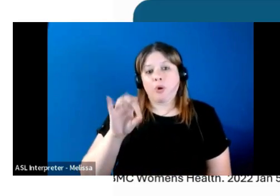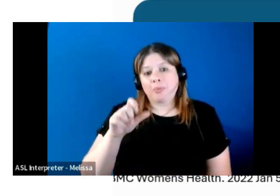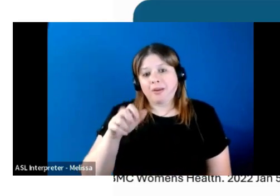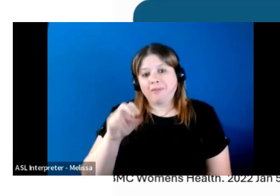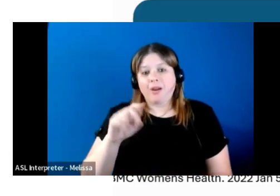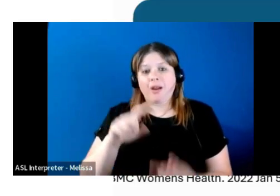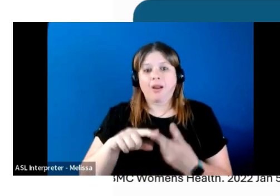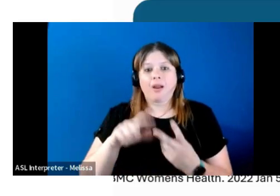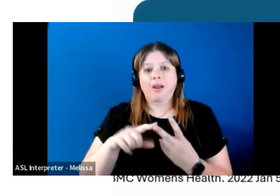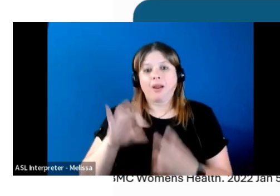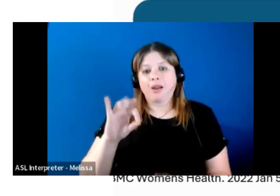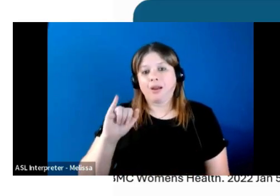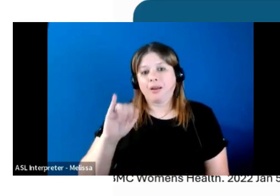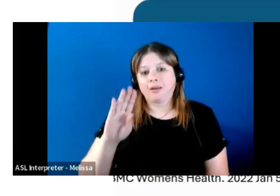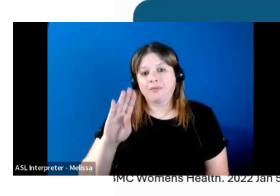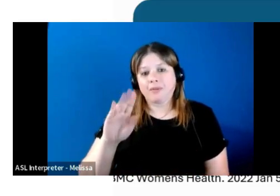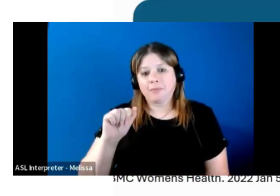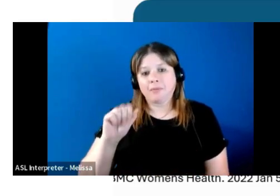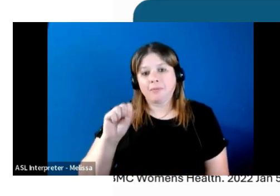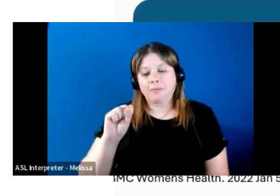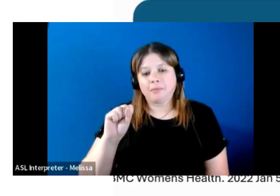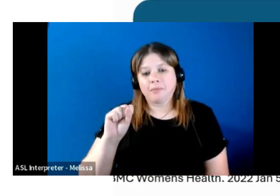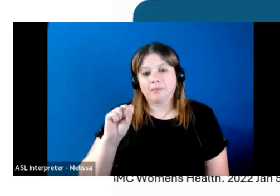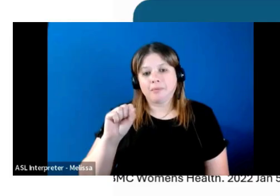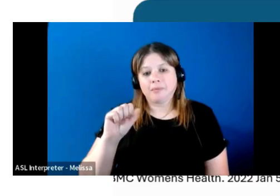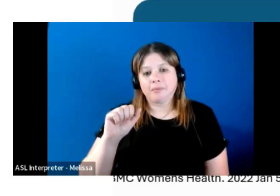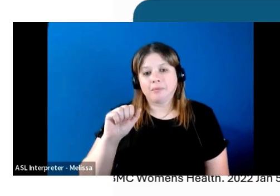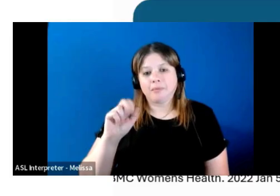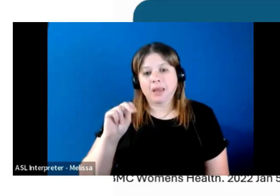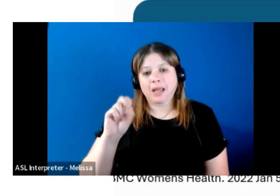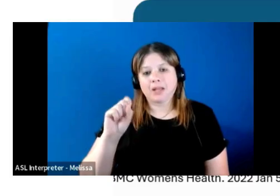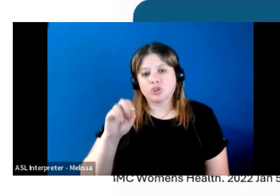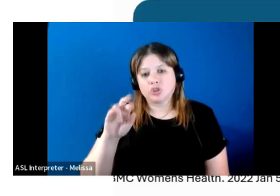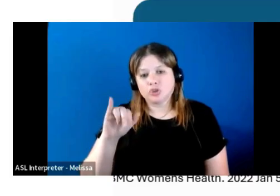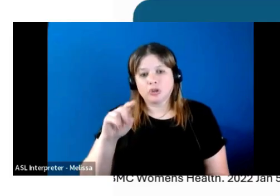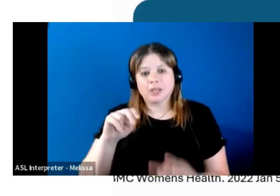vaginal testosterone, and the